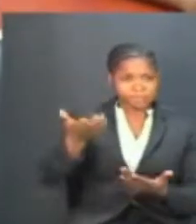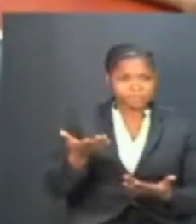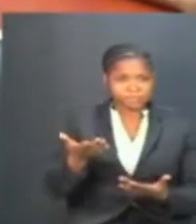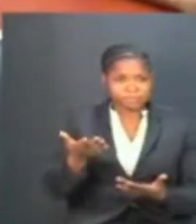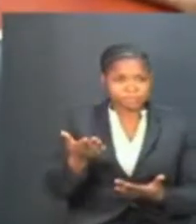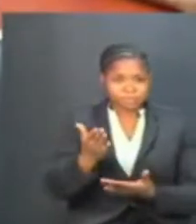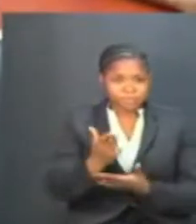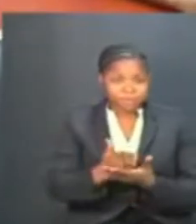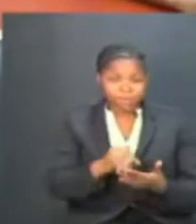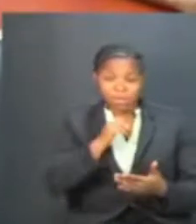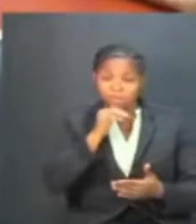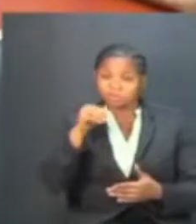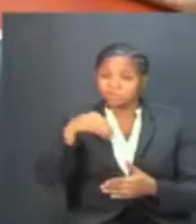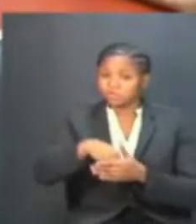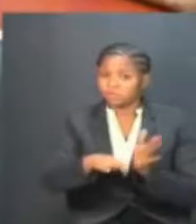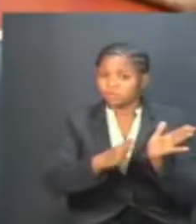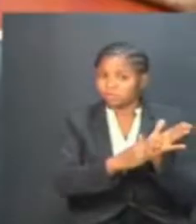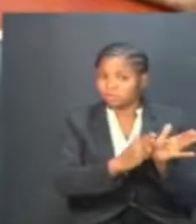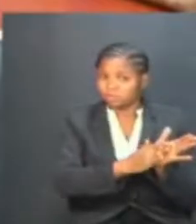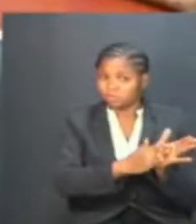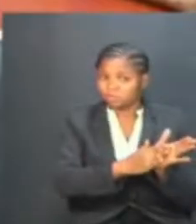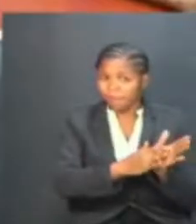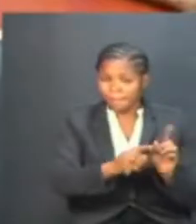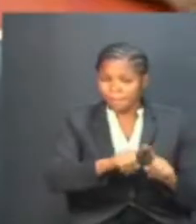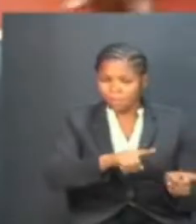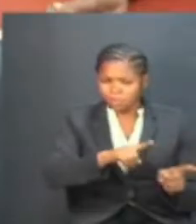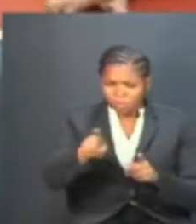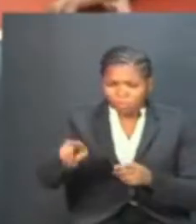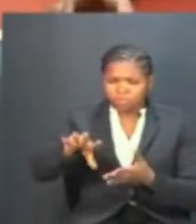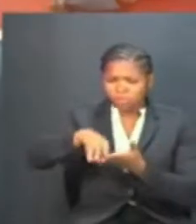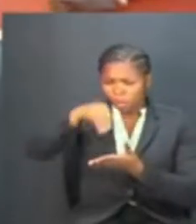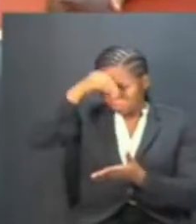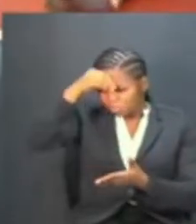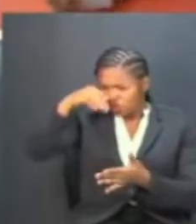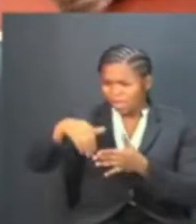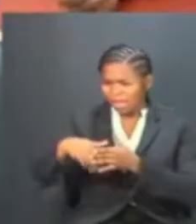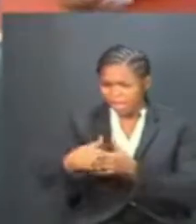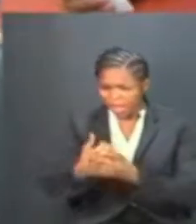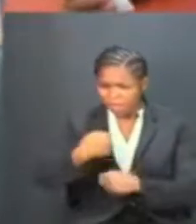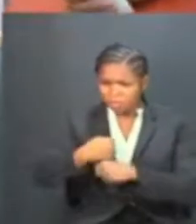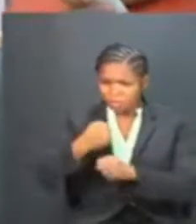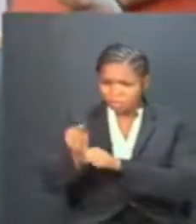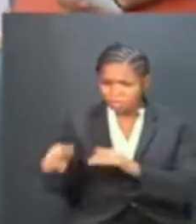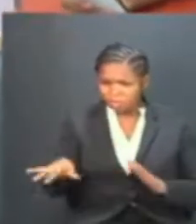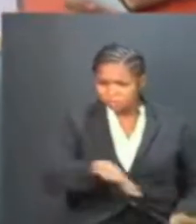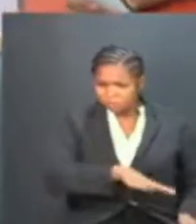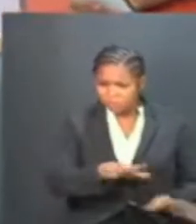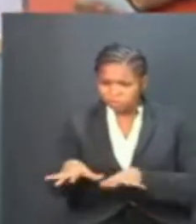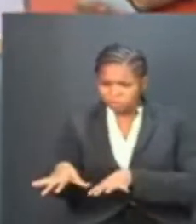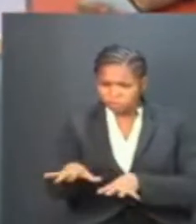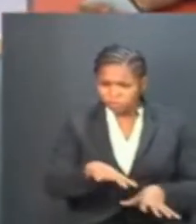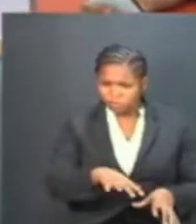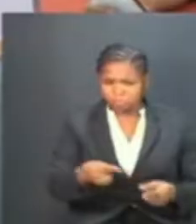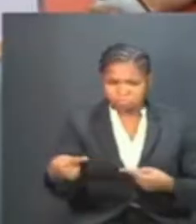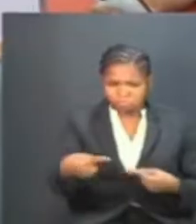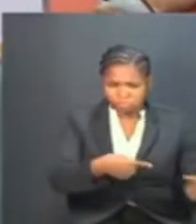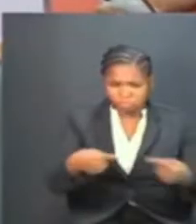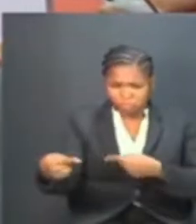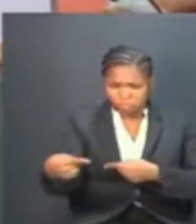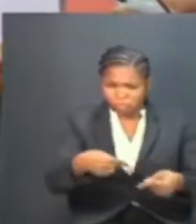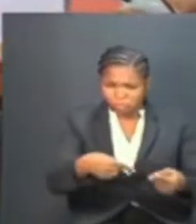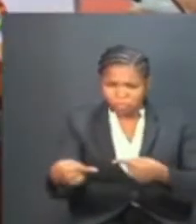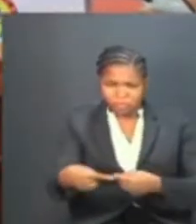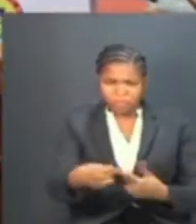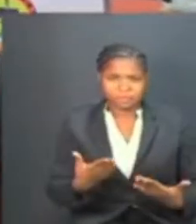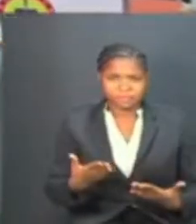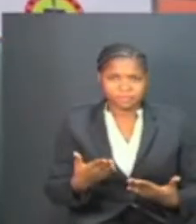not in school, but they go in to learn, apprentices to learn how to weave.